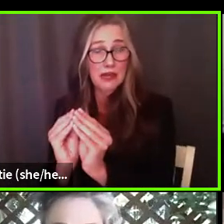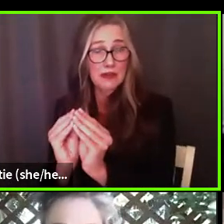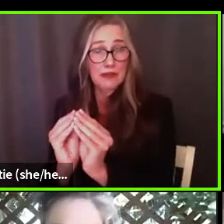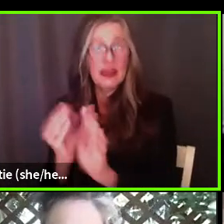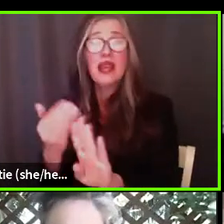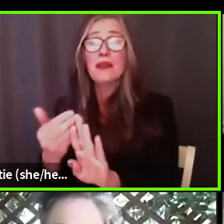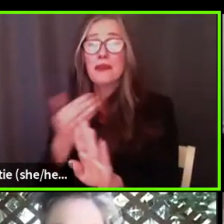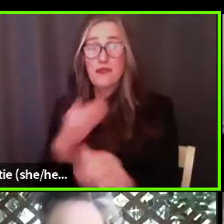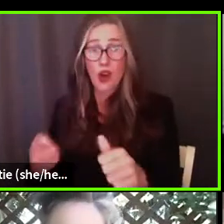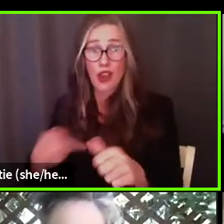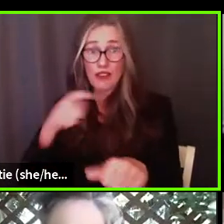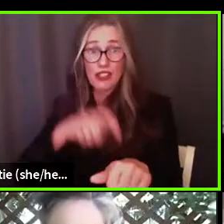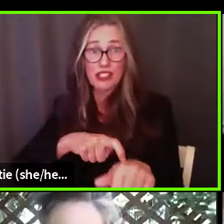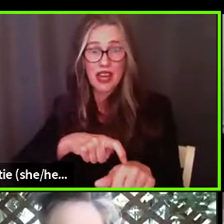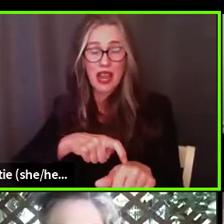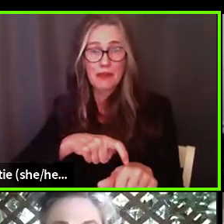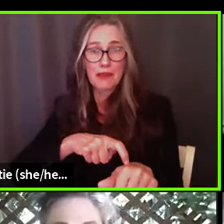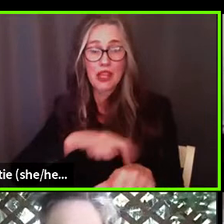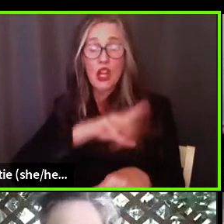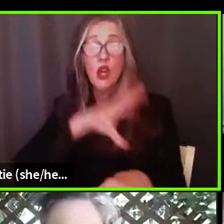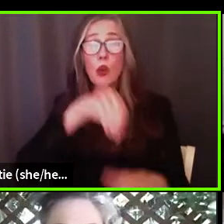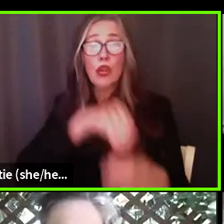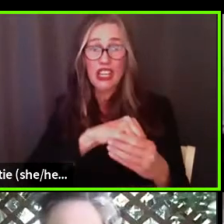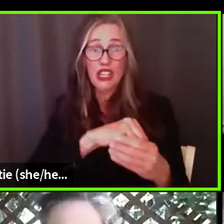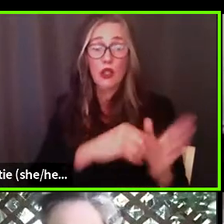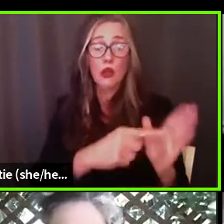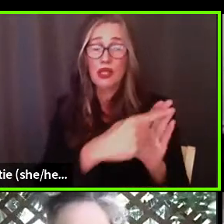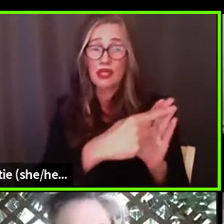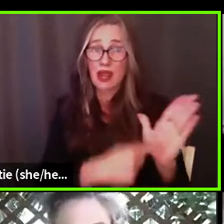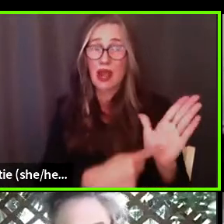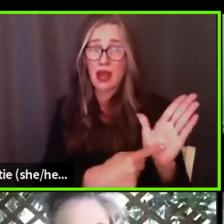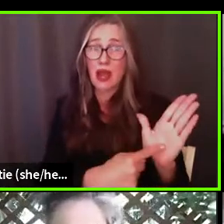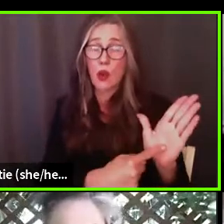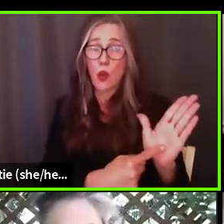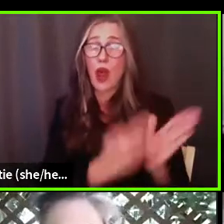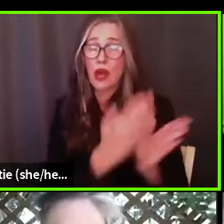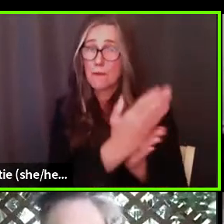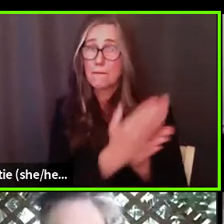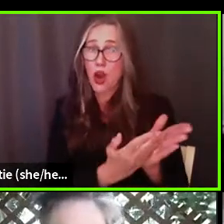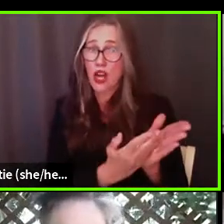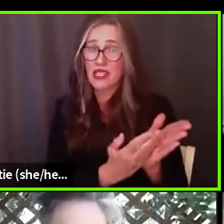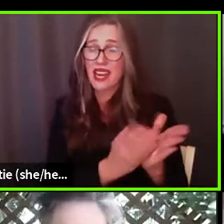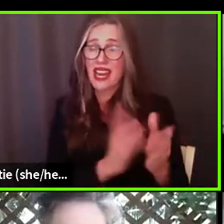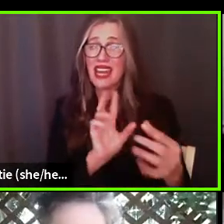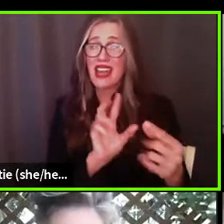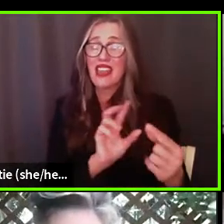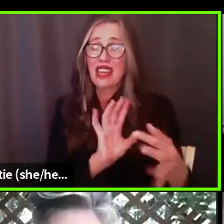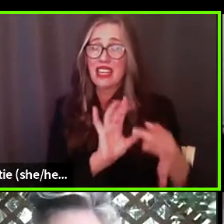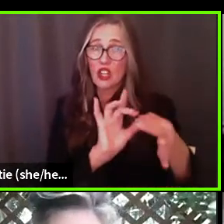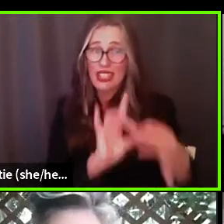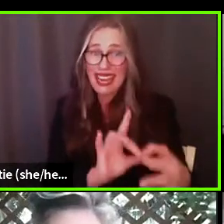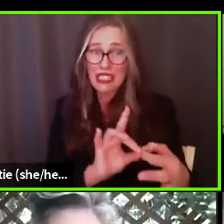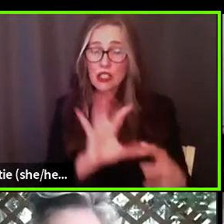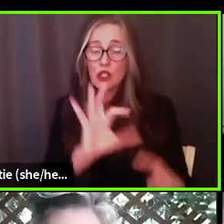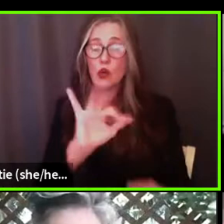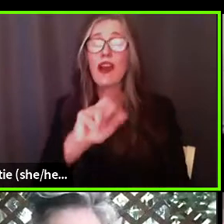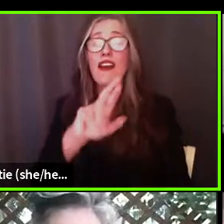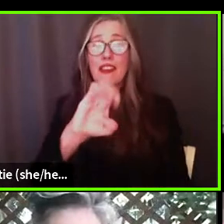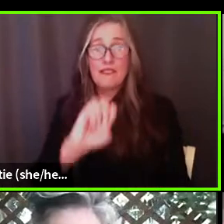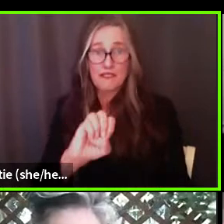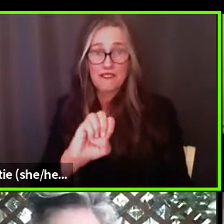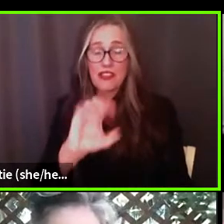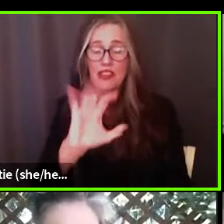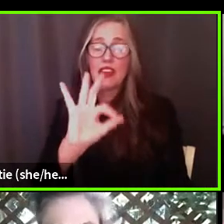that drew on the fair act the fair education act in california which was enacted in 2012 that required